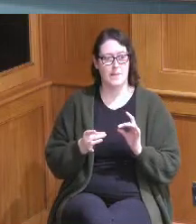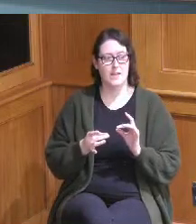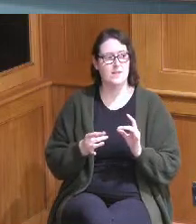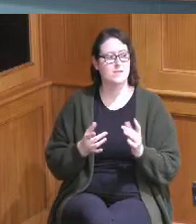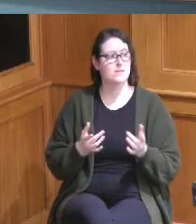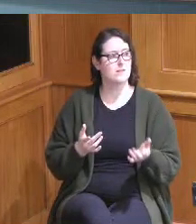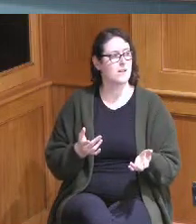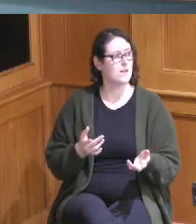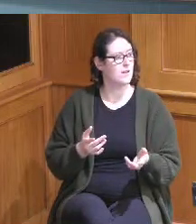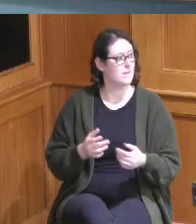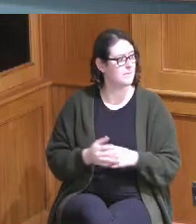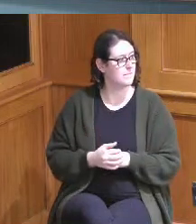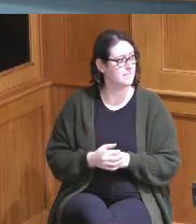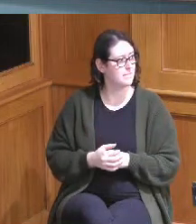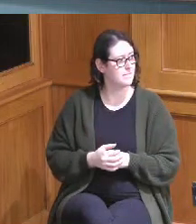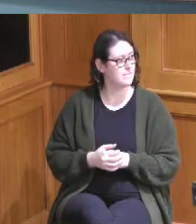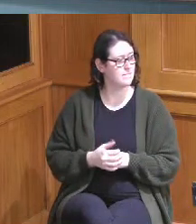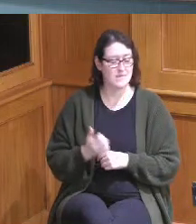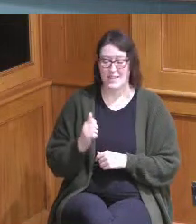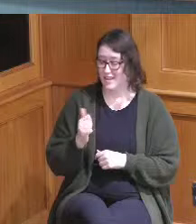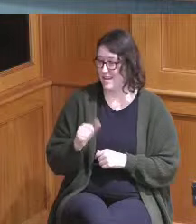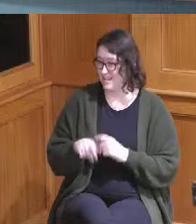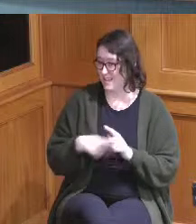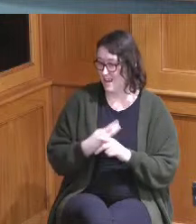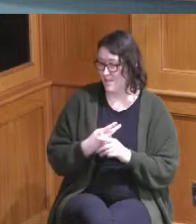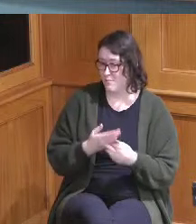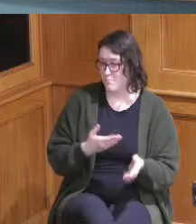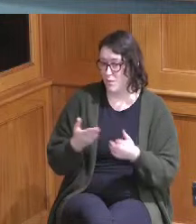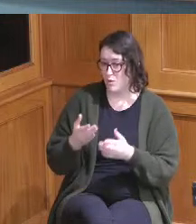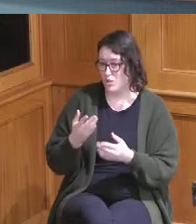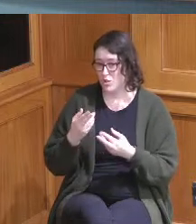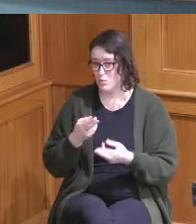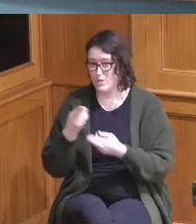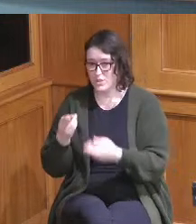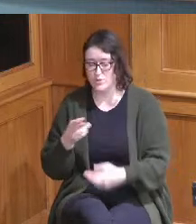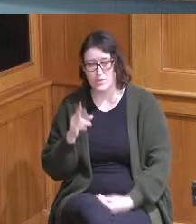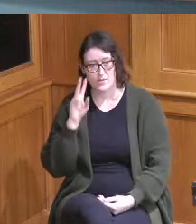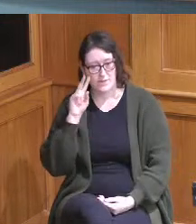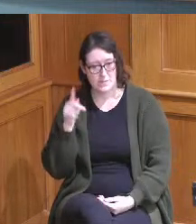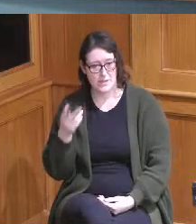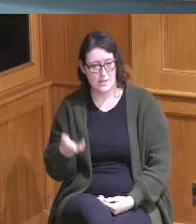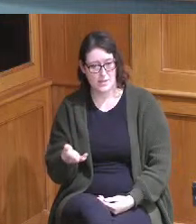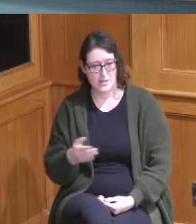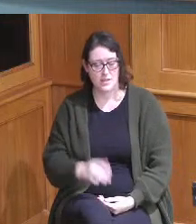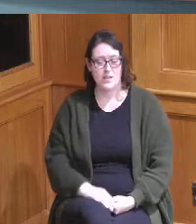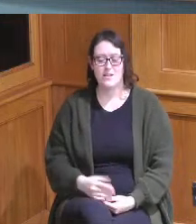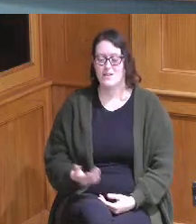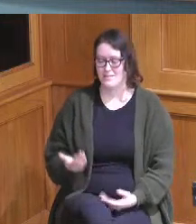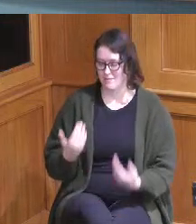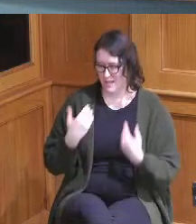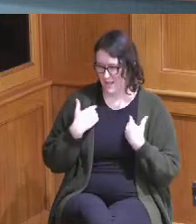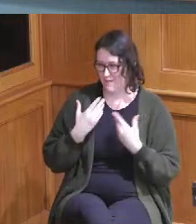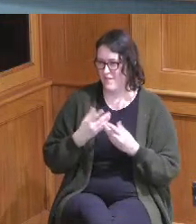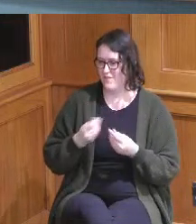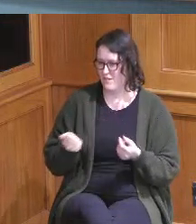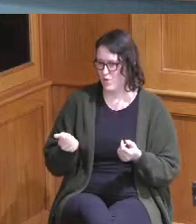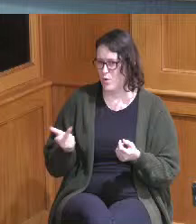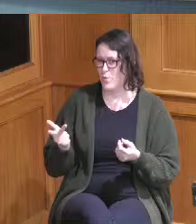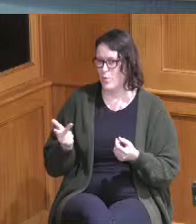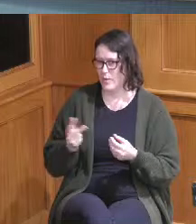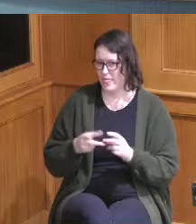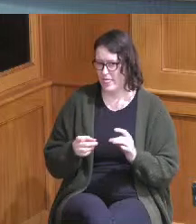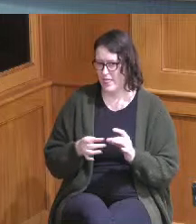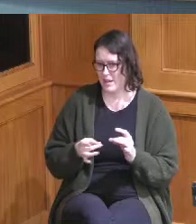comments and any type of motions or resolutions. Vice President Dreehouse. Thank you. I've got a couple things today, but the first